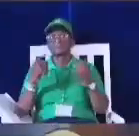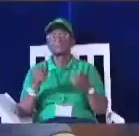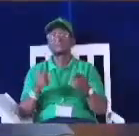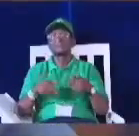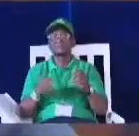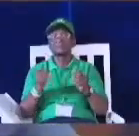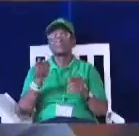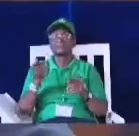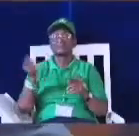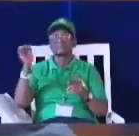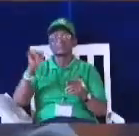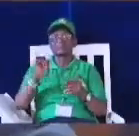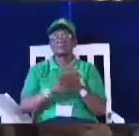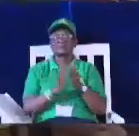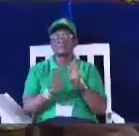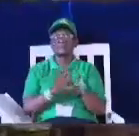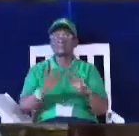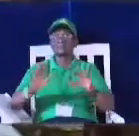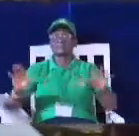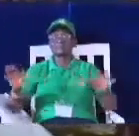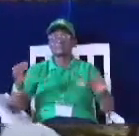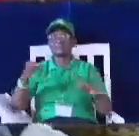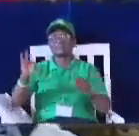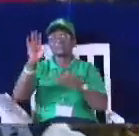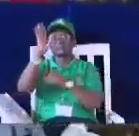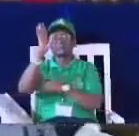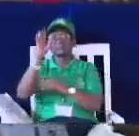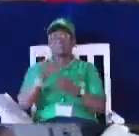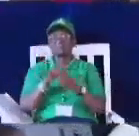Let them become children of God.